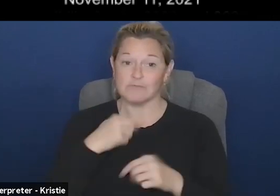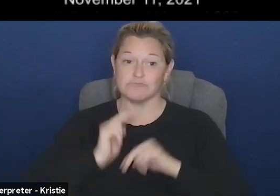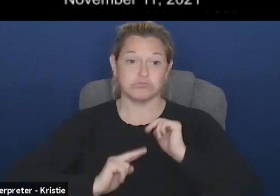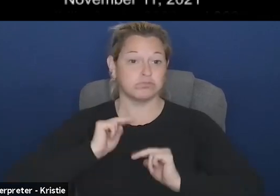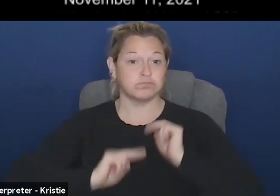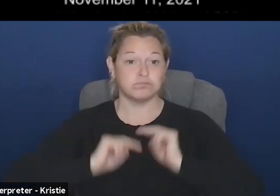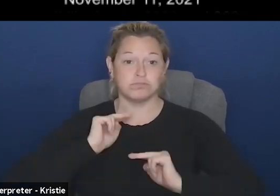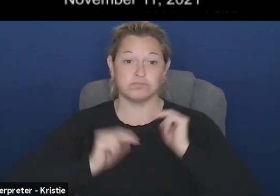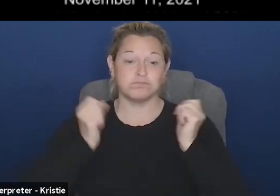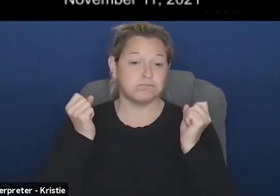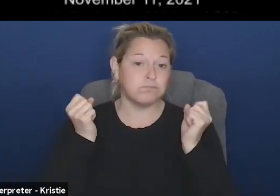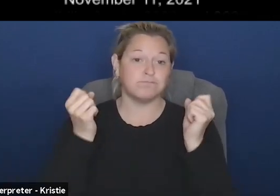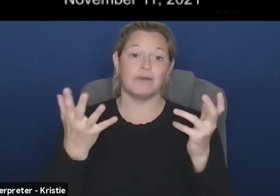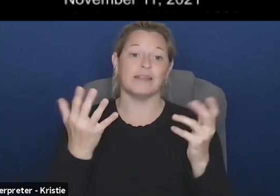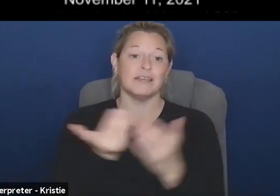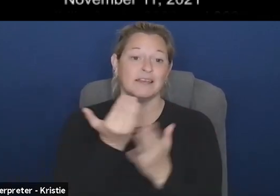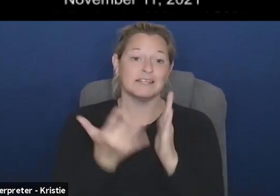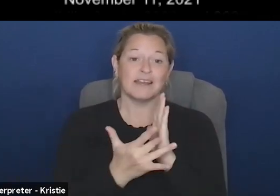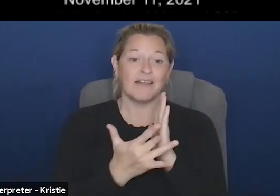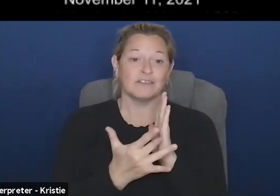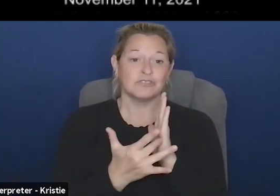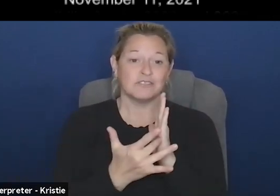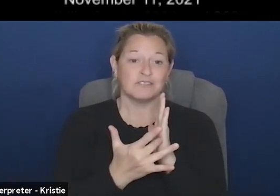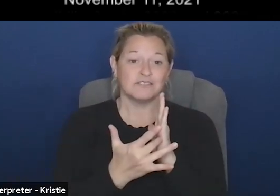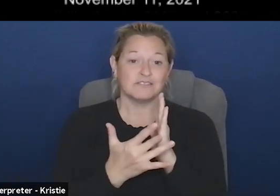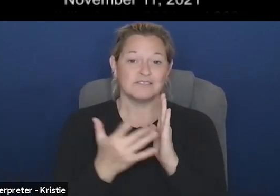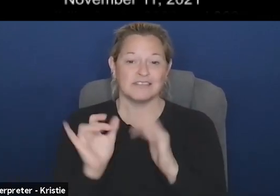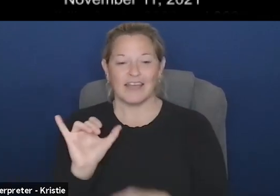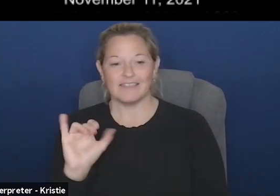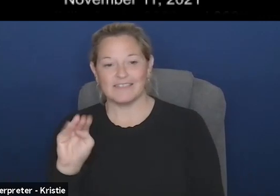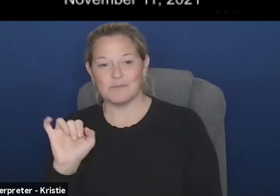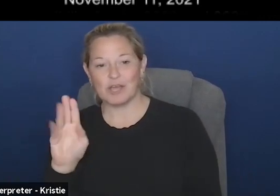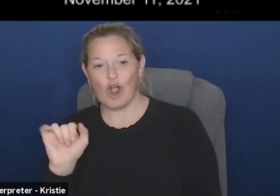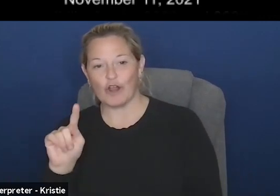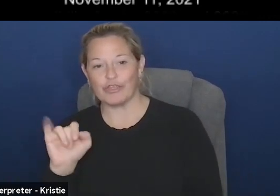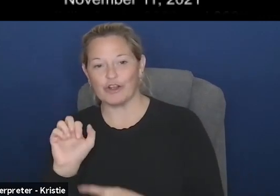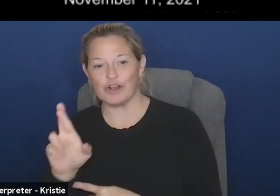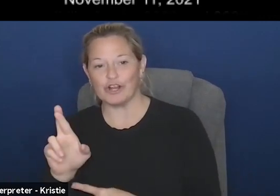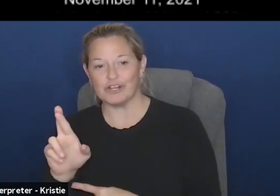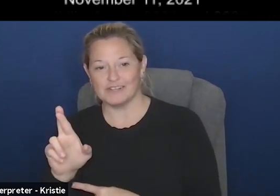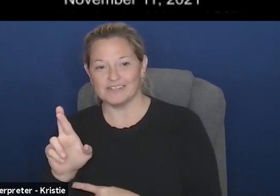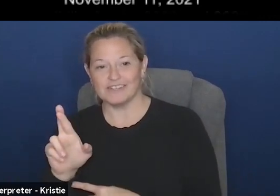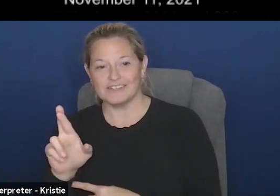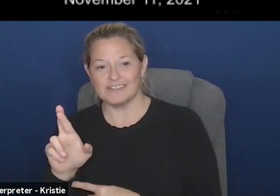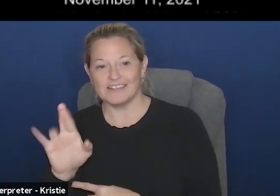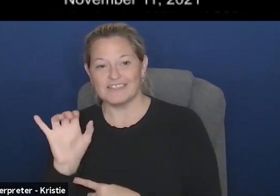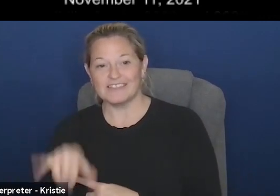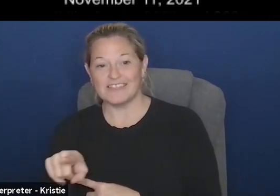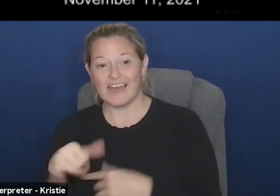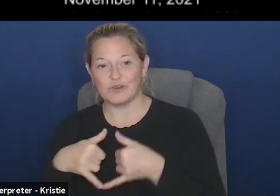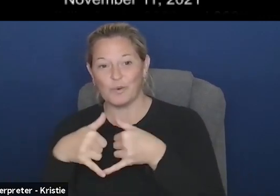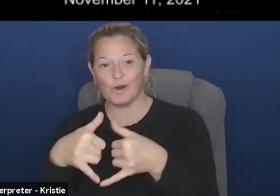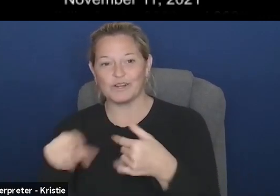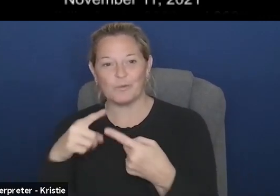know, Anna mentioned the MacArthur Fellowship when she introduced me. This is still very